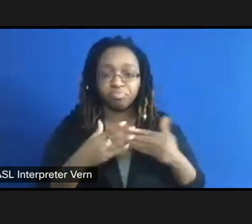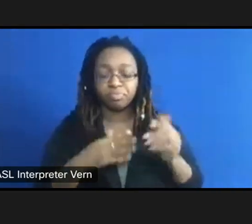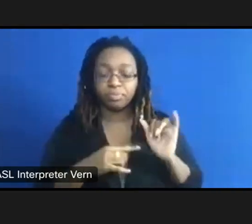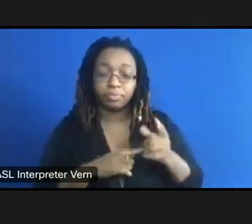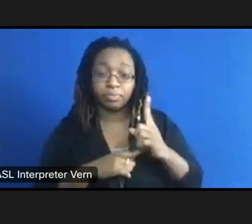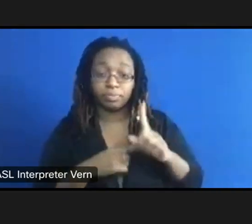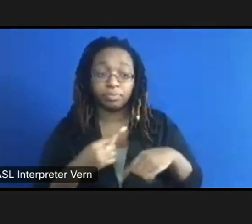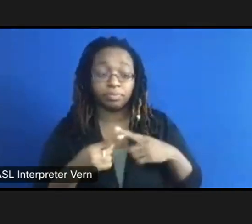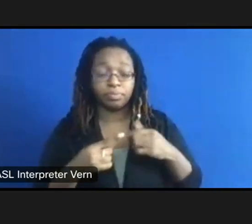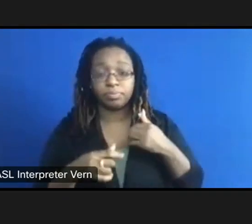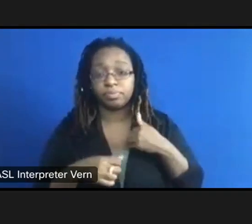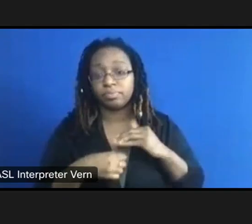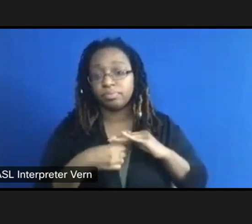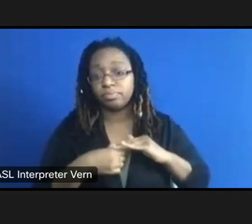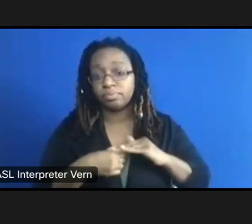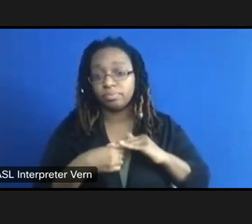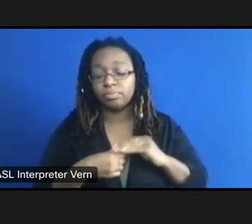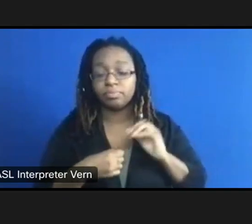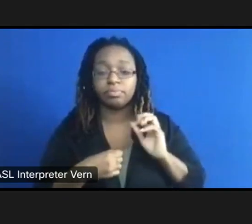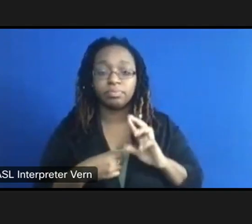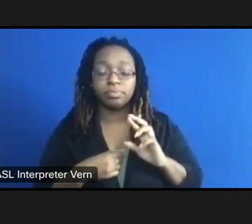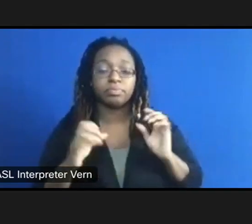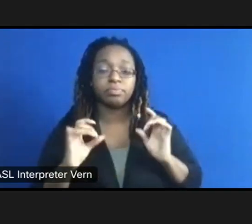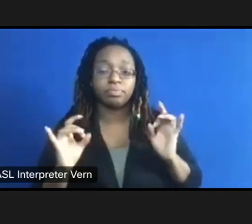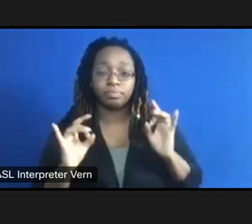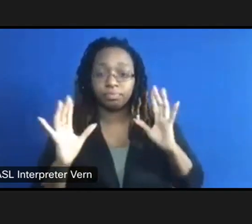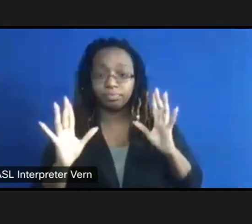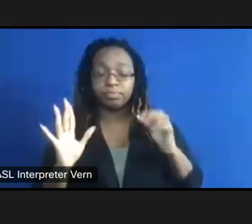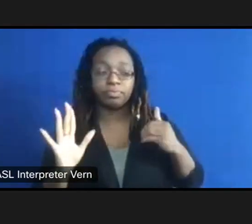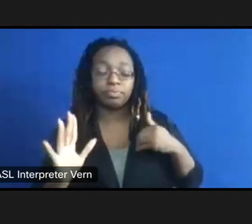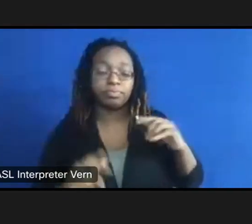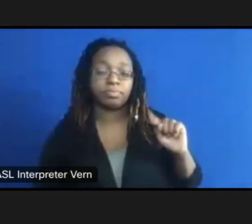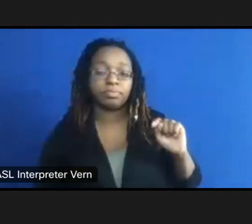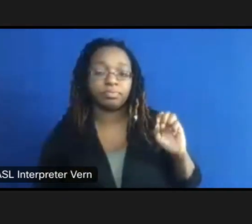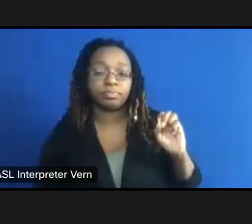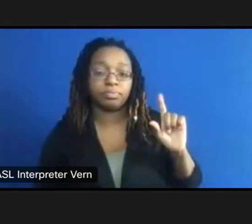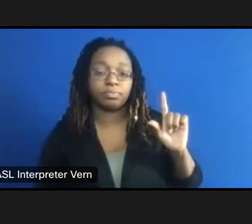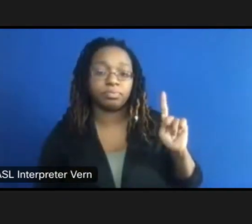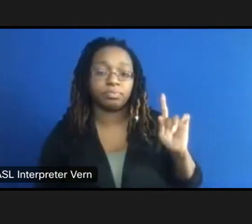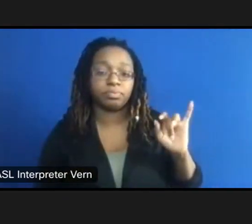or crises, we have our own toolkit to go back to and